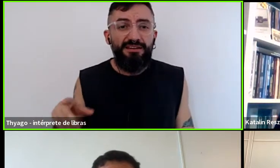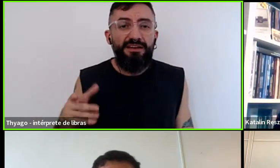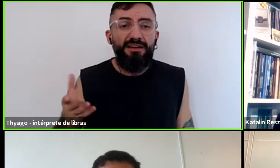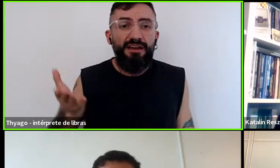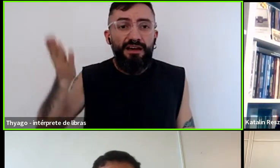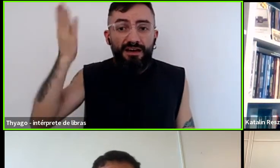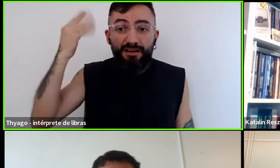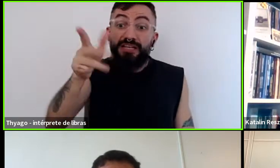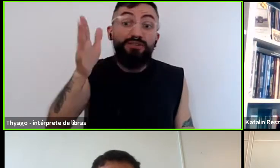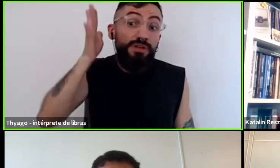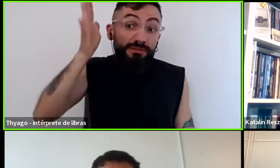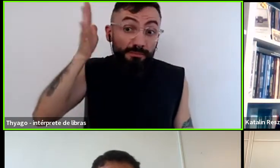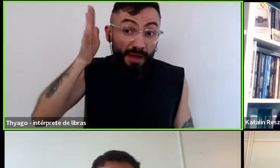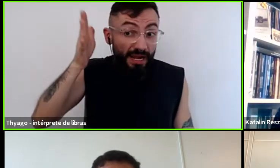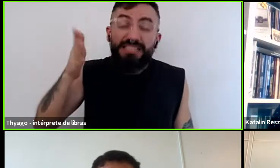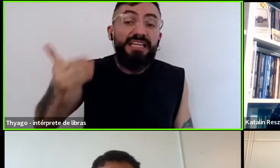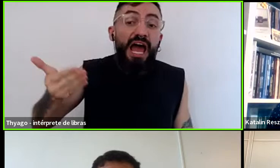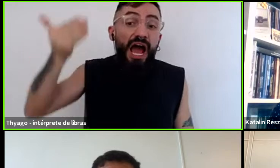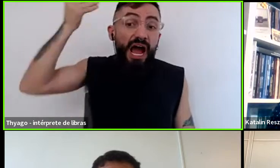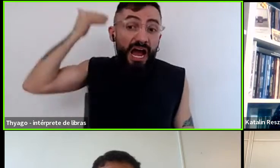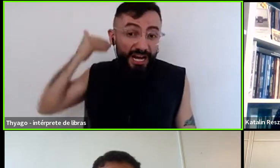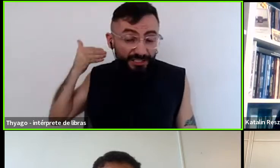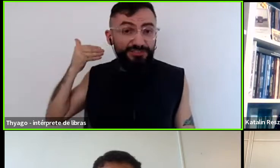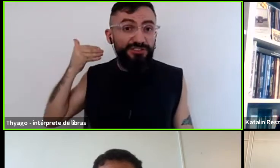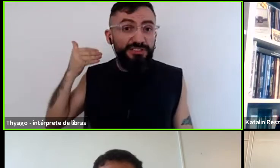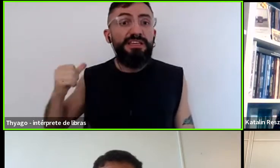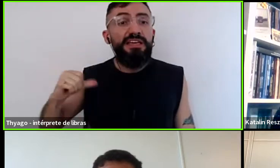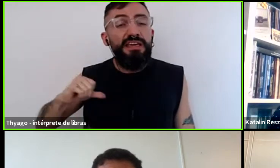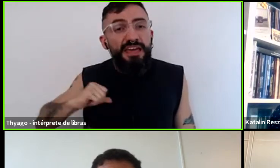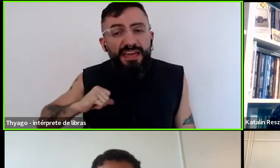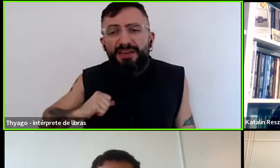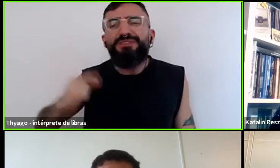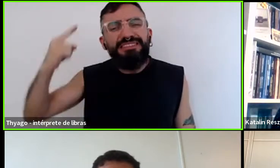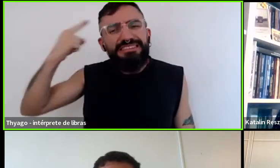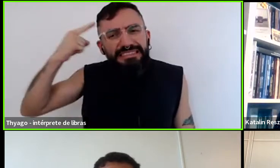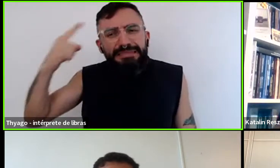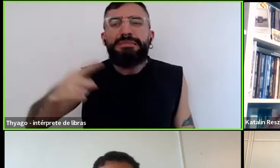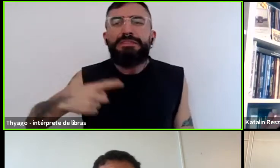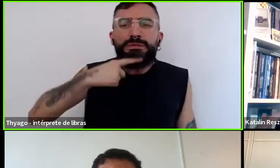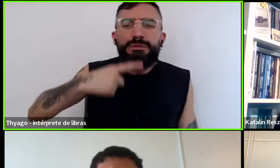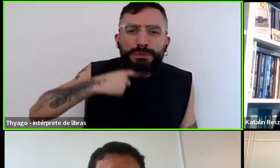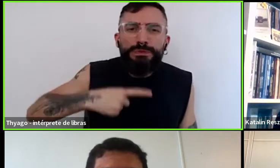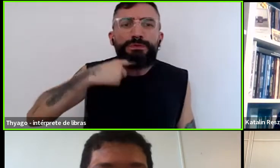your lecture, I had so many questions, and